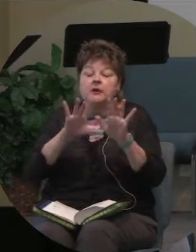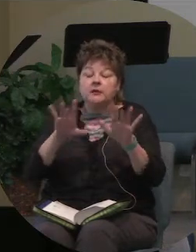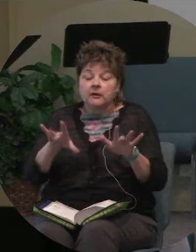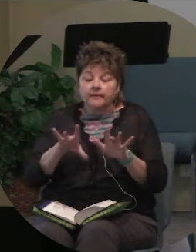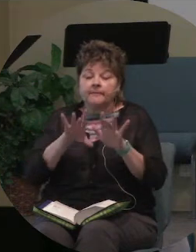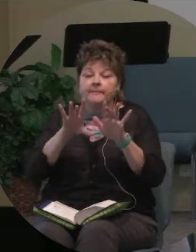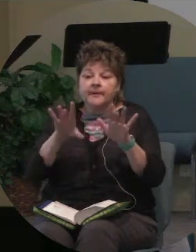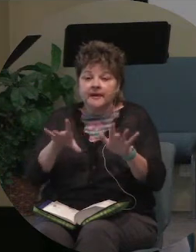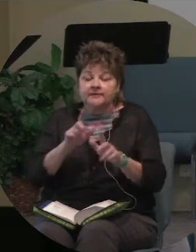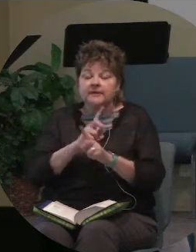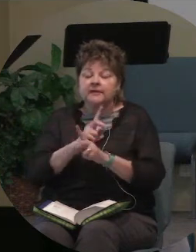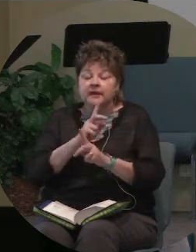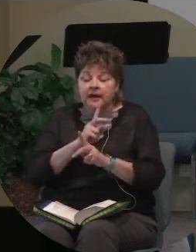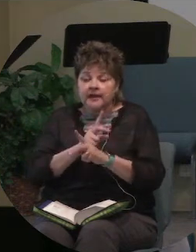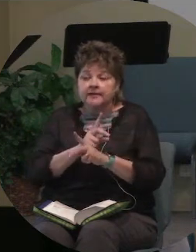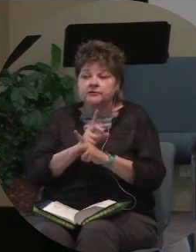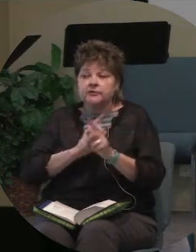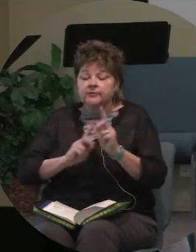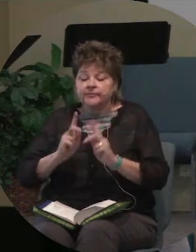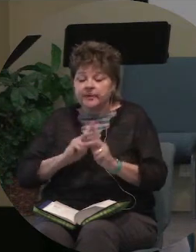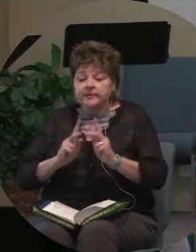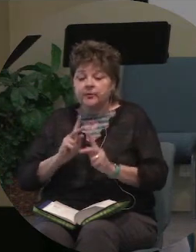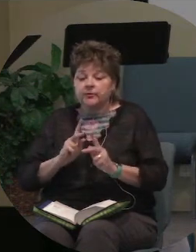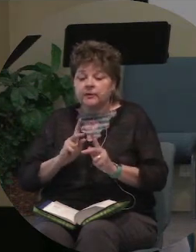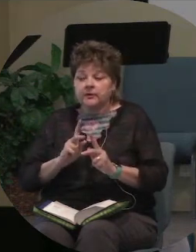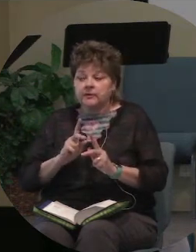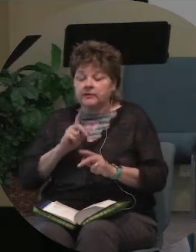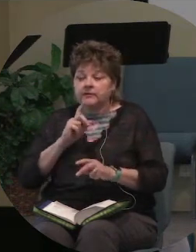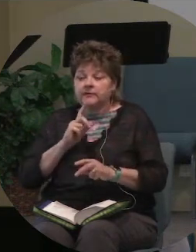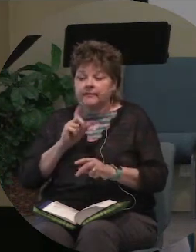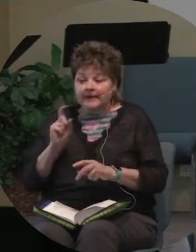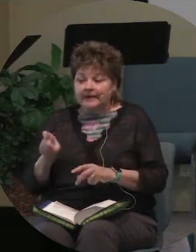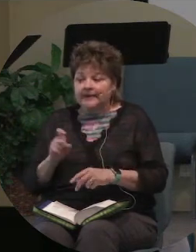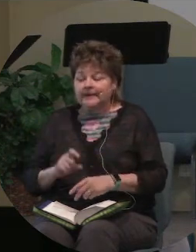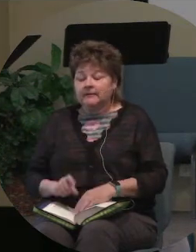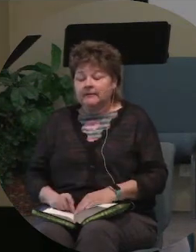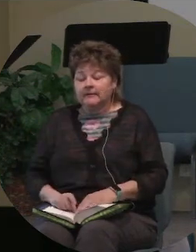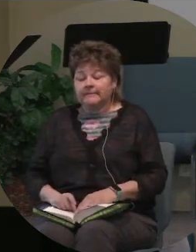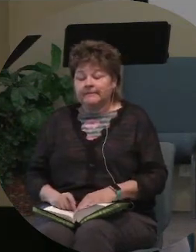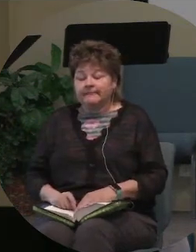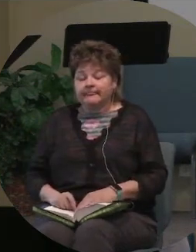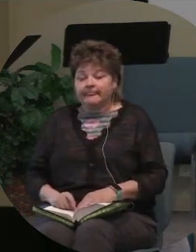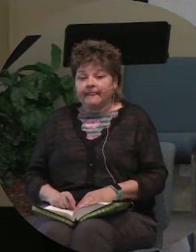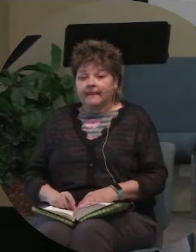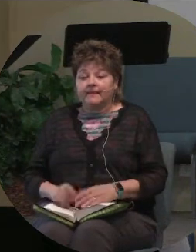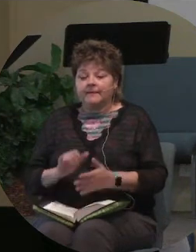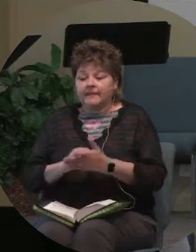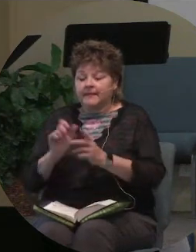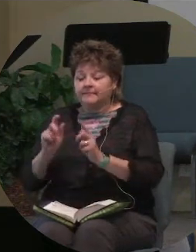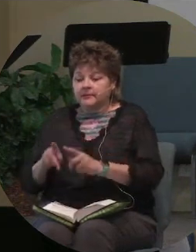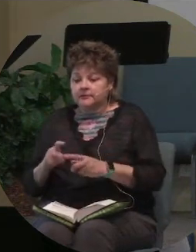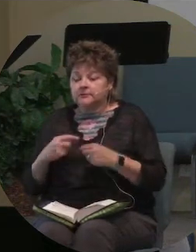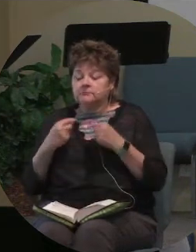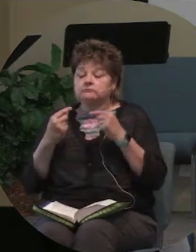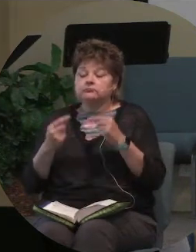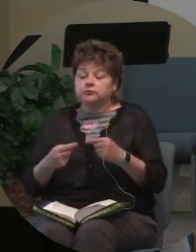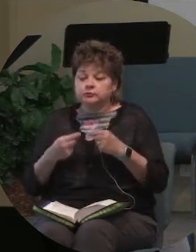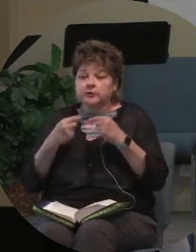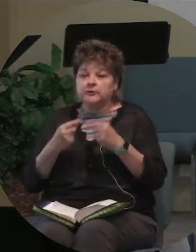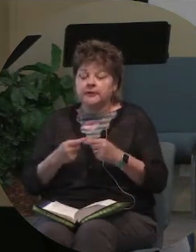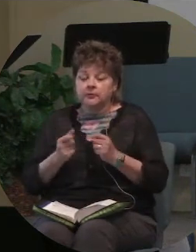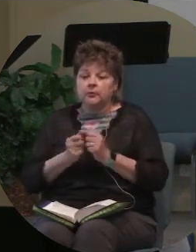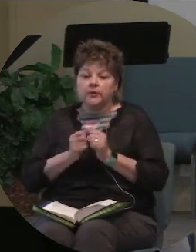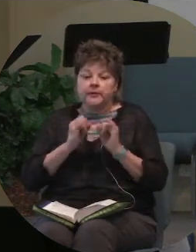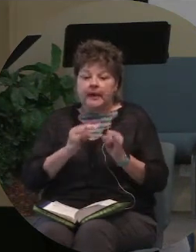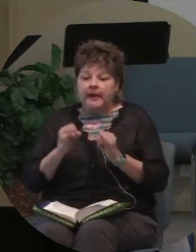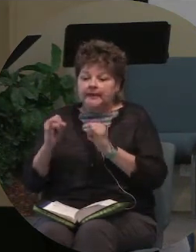showing kindness to those people that need it. That is struggling with identity,